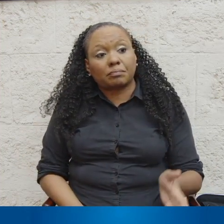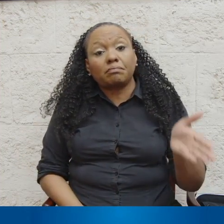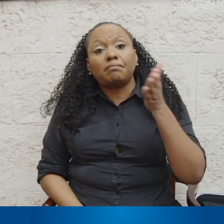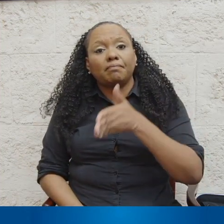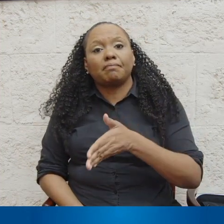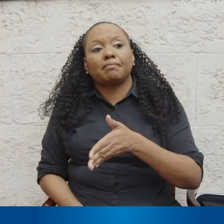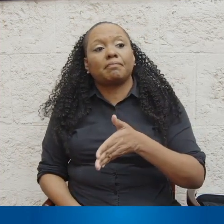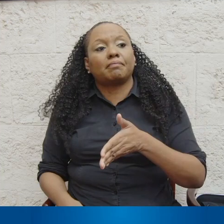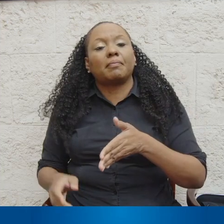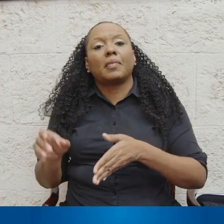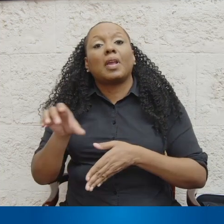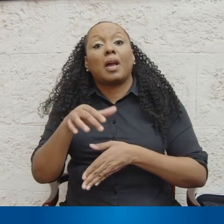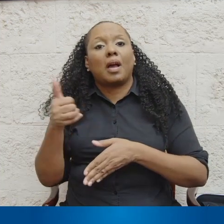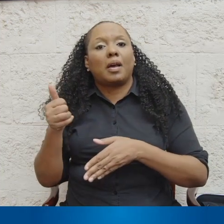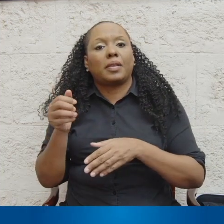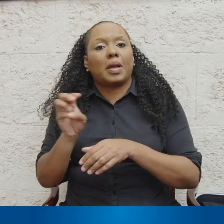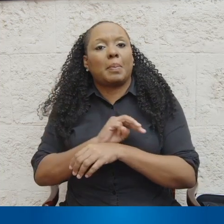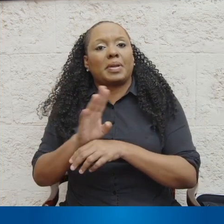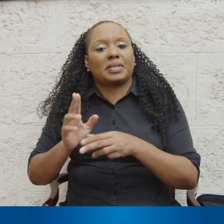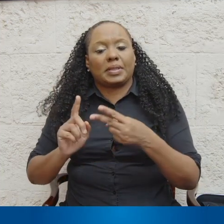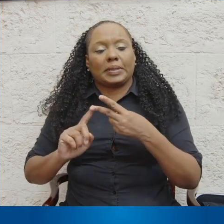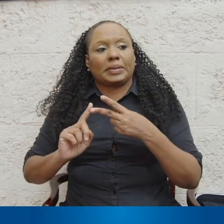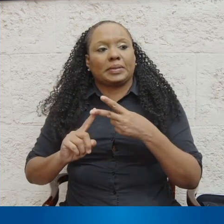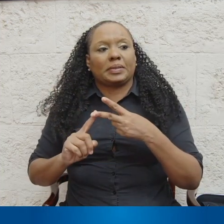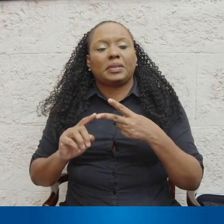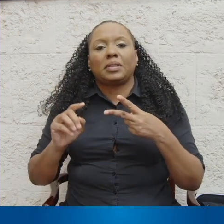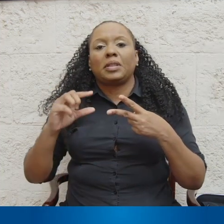Okay. Good morning, everyone.